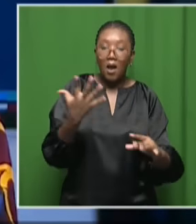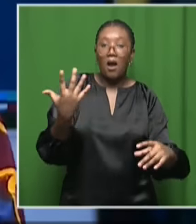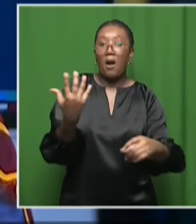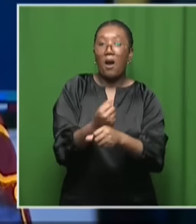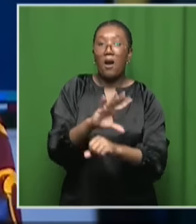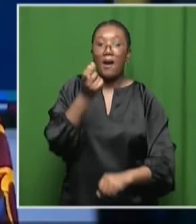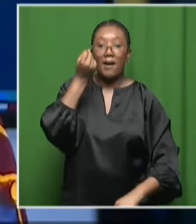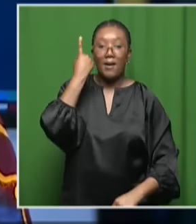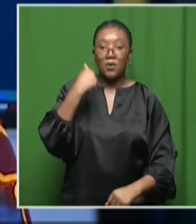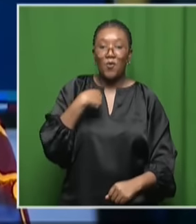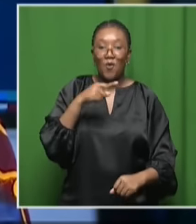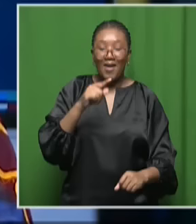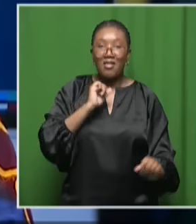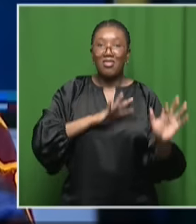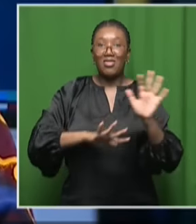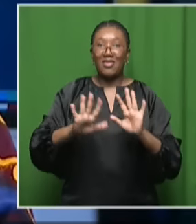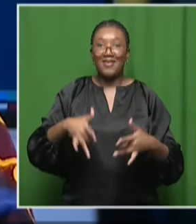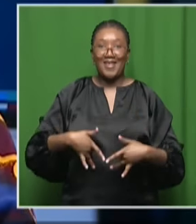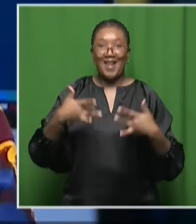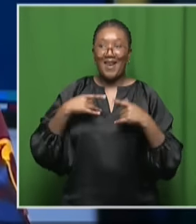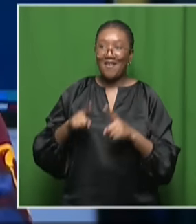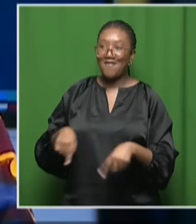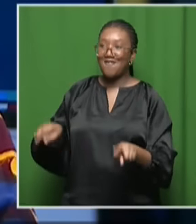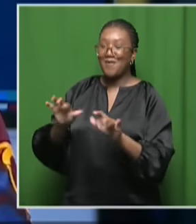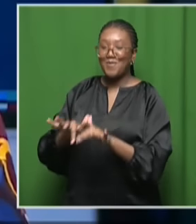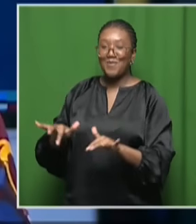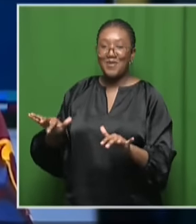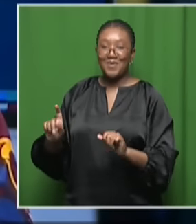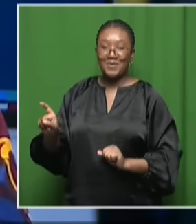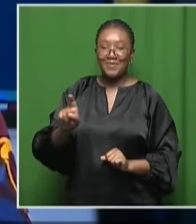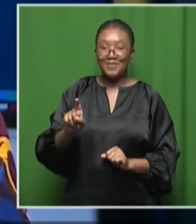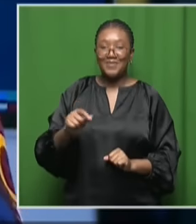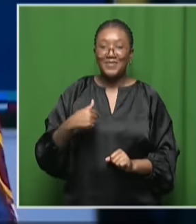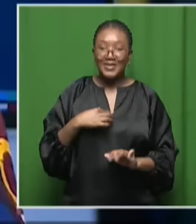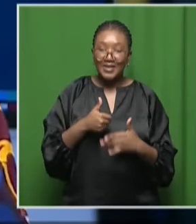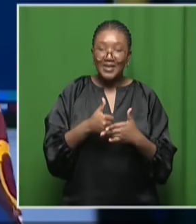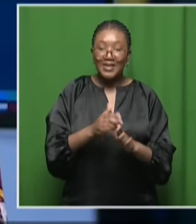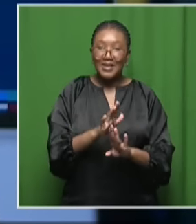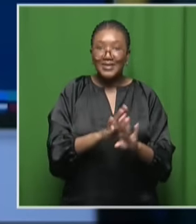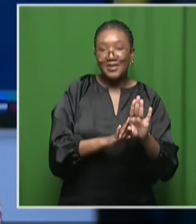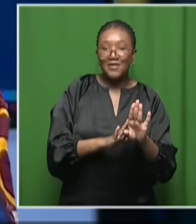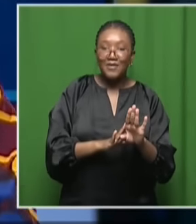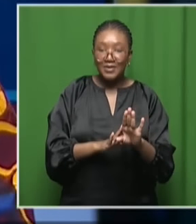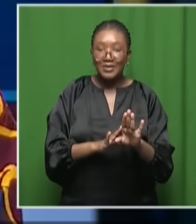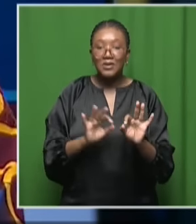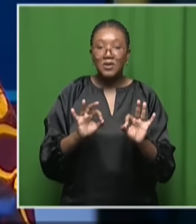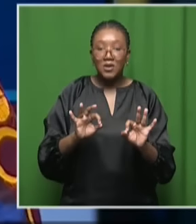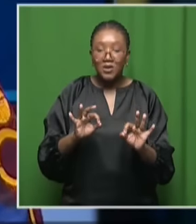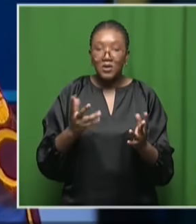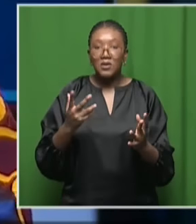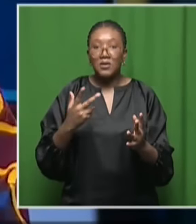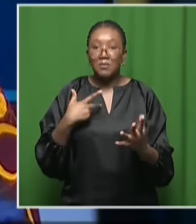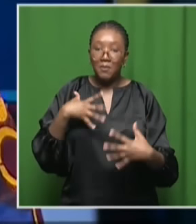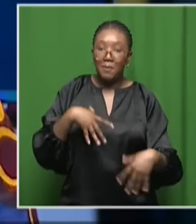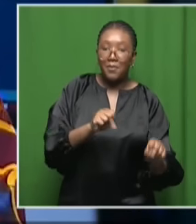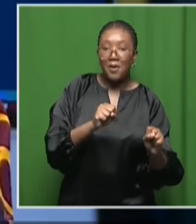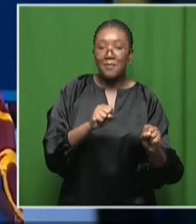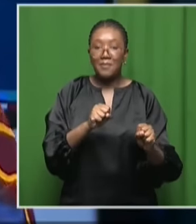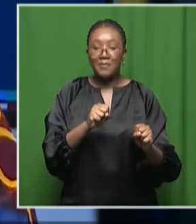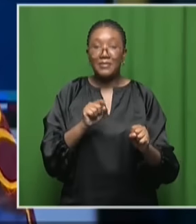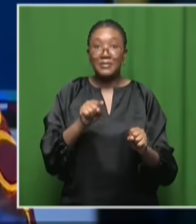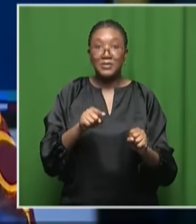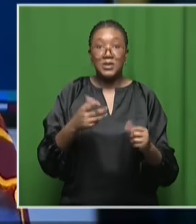many of the issues of the G20 are develop and take on meaning gradually over time.